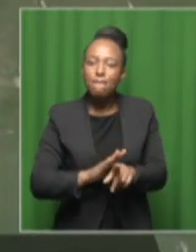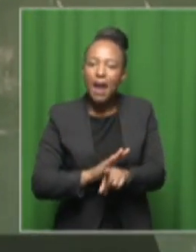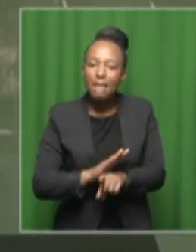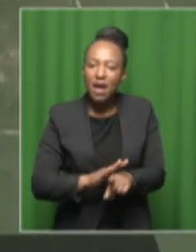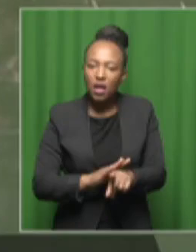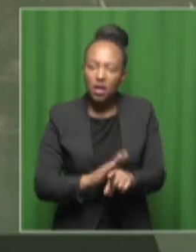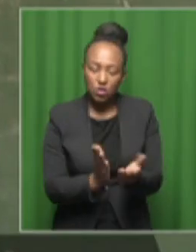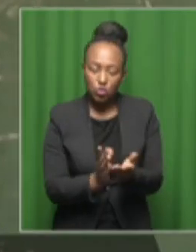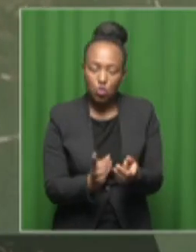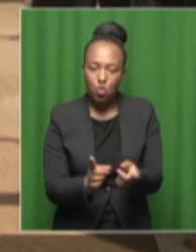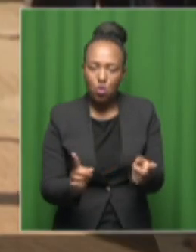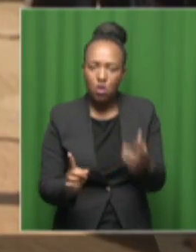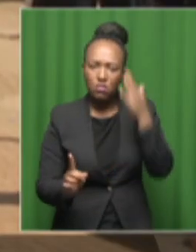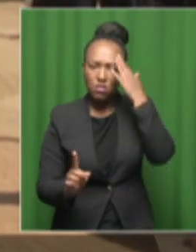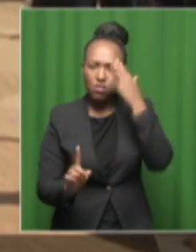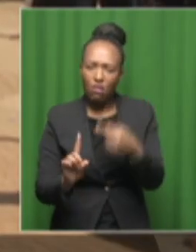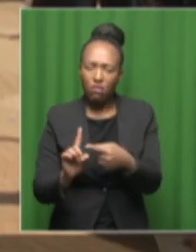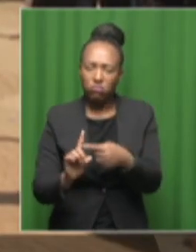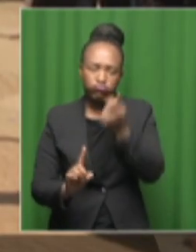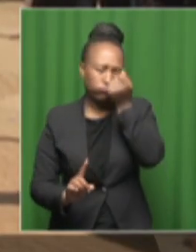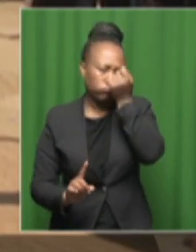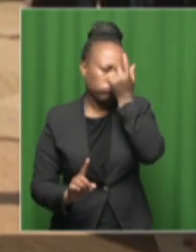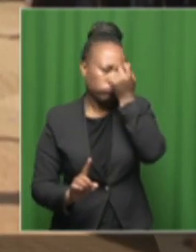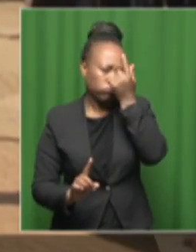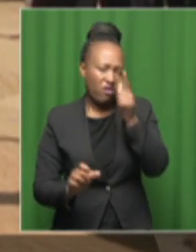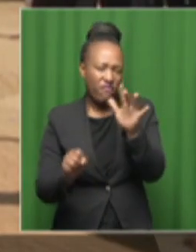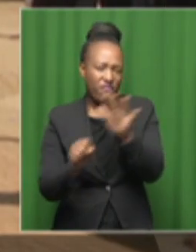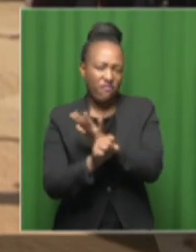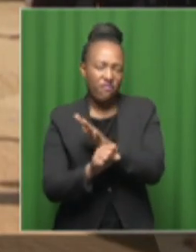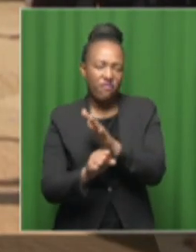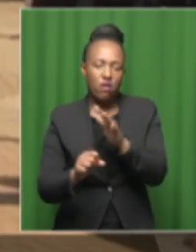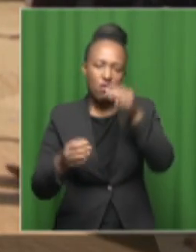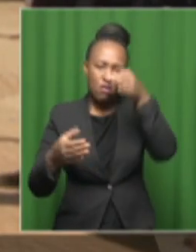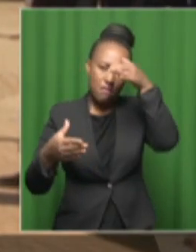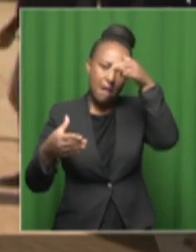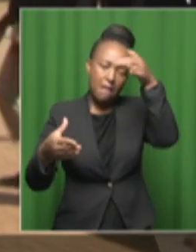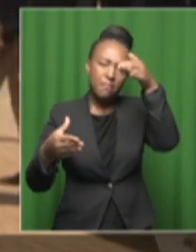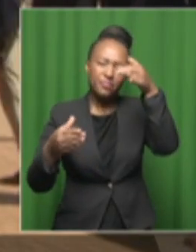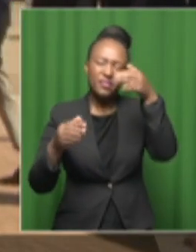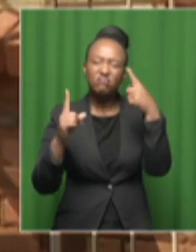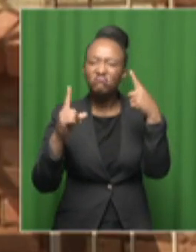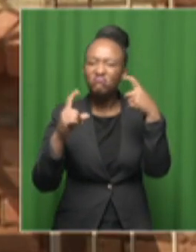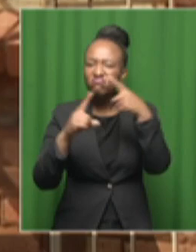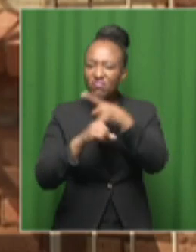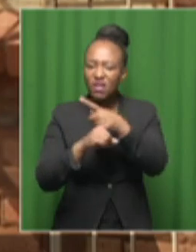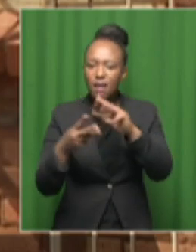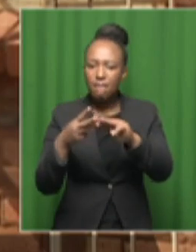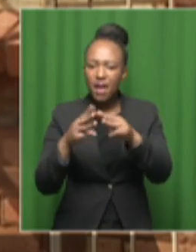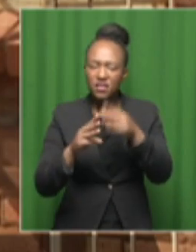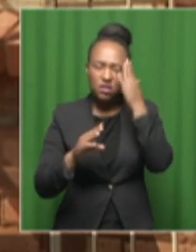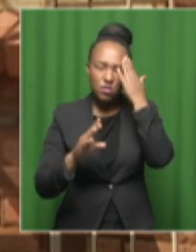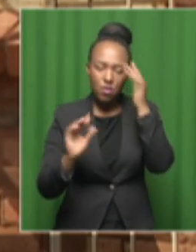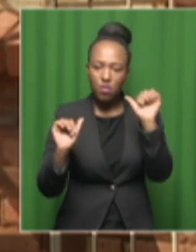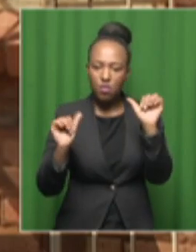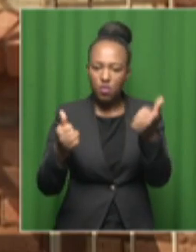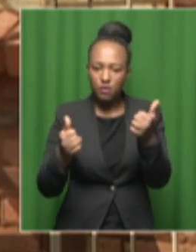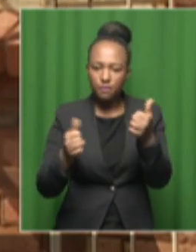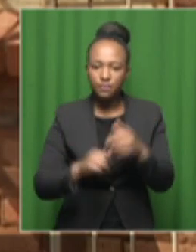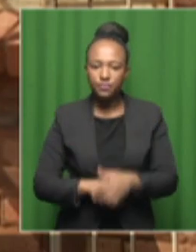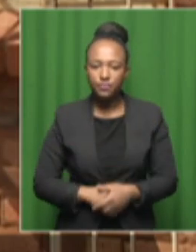knew that she possessed an understanding of and intellectual for complex maths. Okay, when I started going to grade